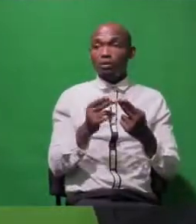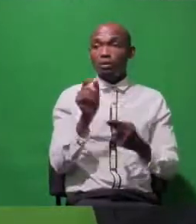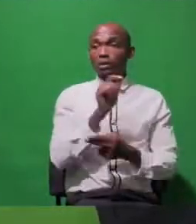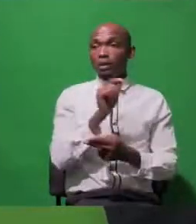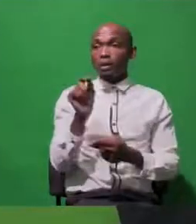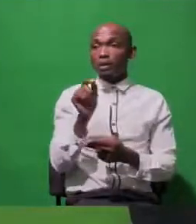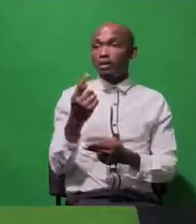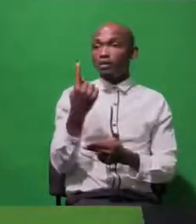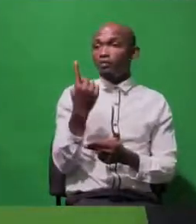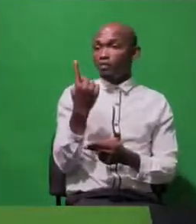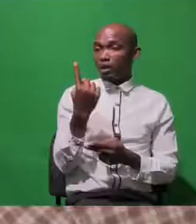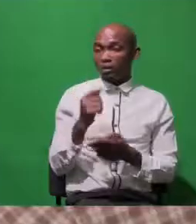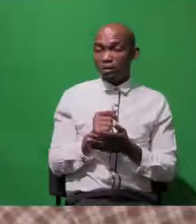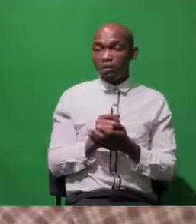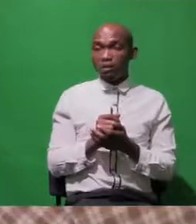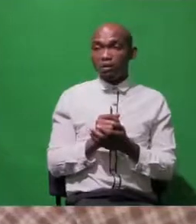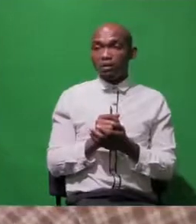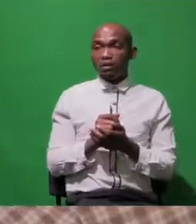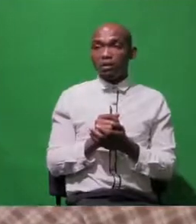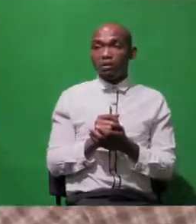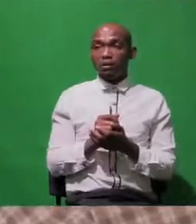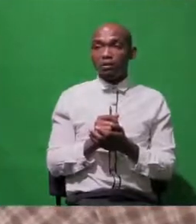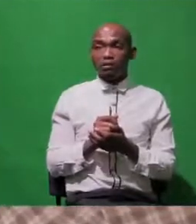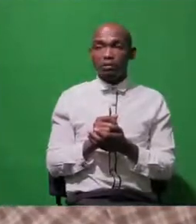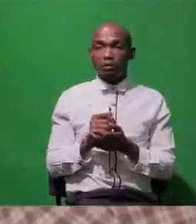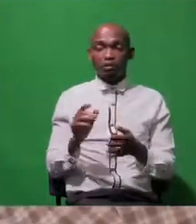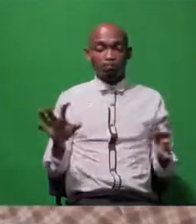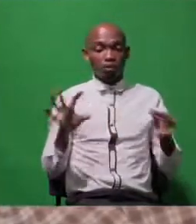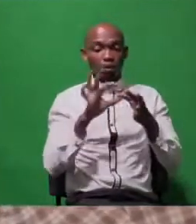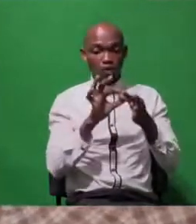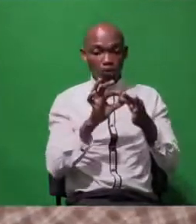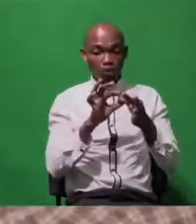reflection. And then you can increase the line whatever you can.